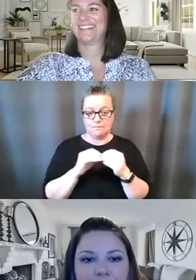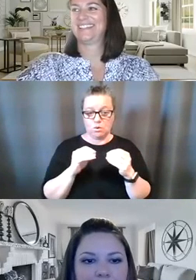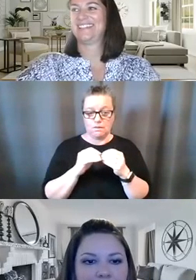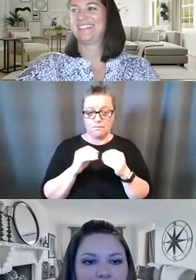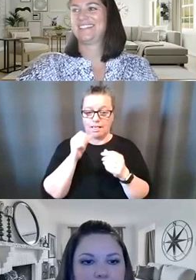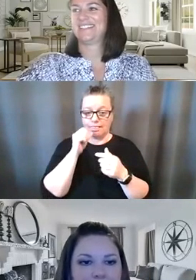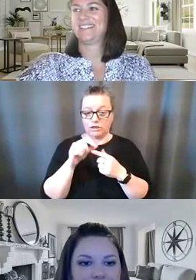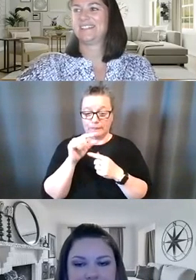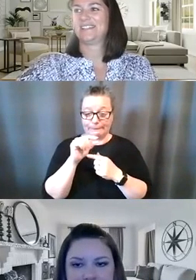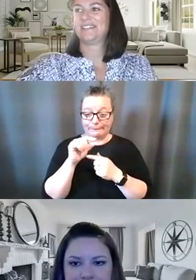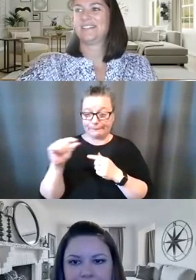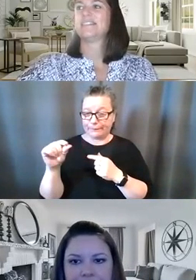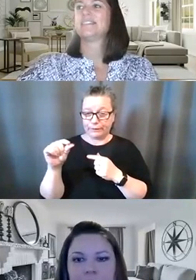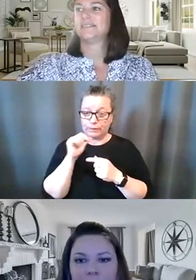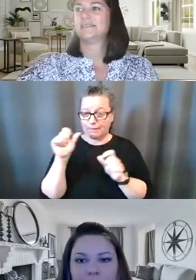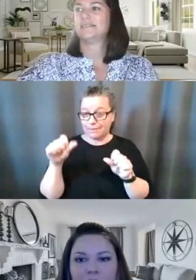tiny and you won't be able to read it.